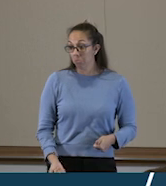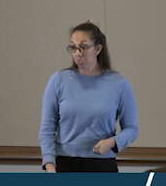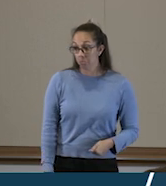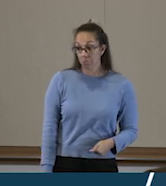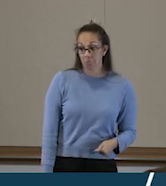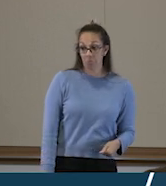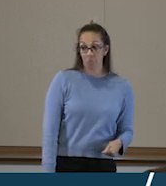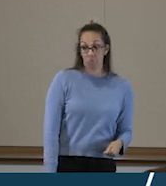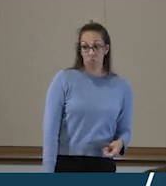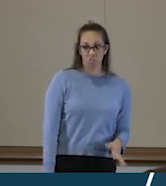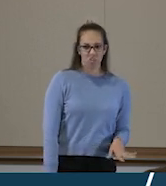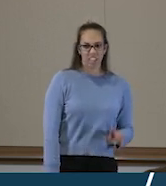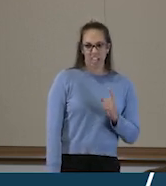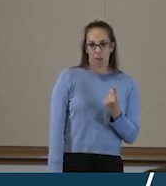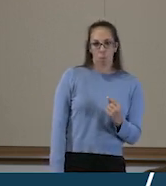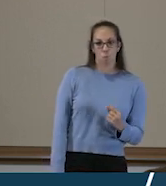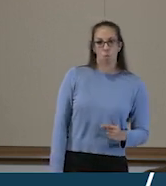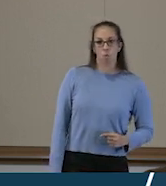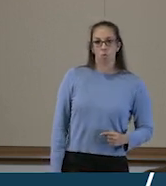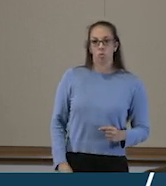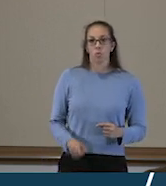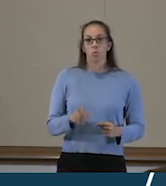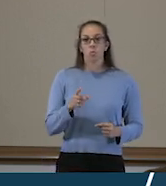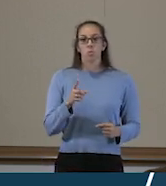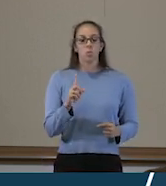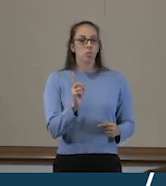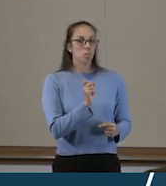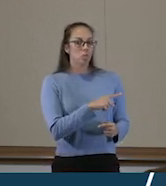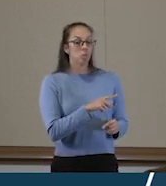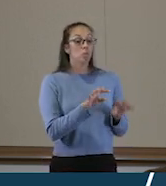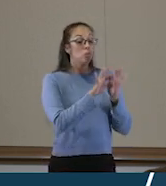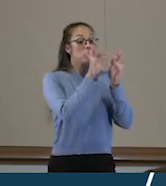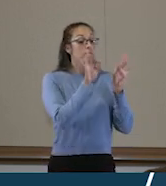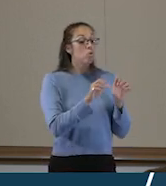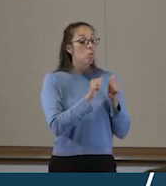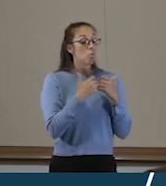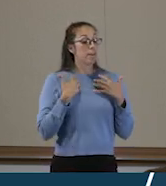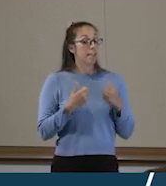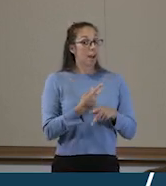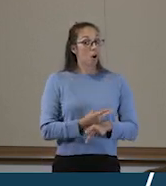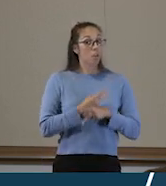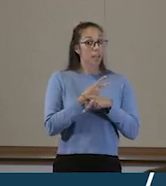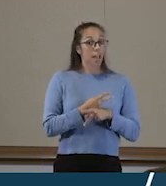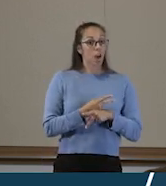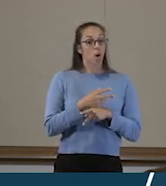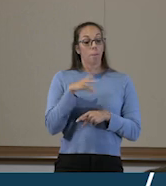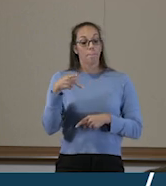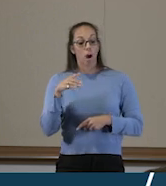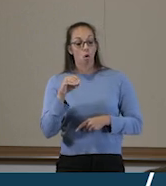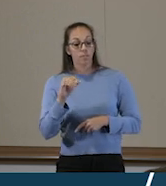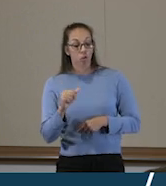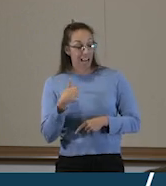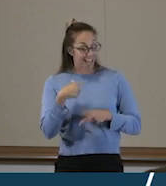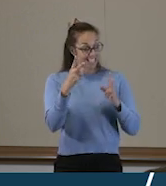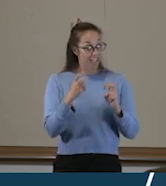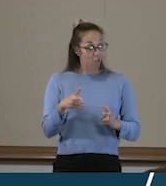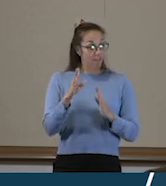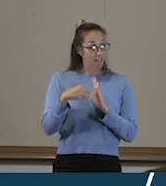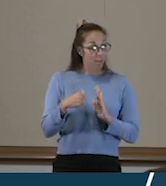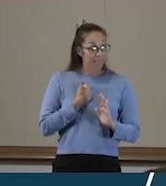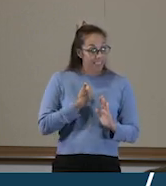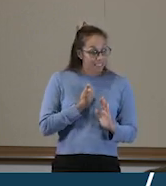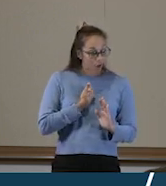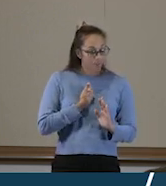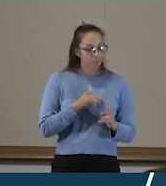Yeah, go ahead. The form with the healthcare and the power of attorney, I can download and fill out myself. With